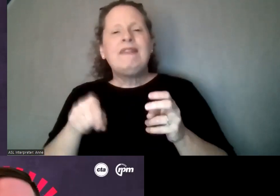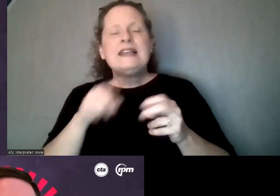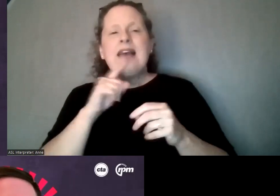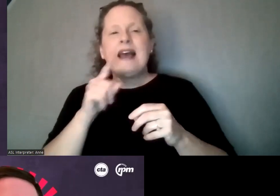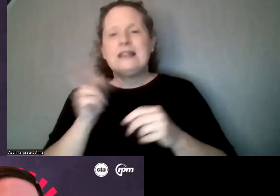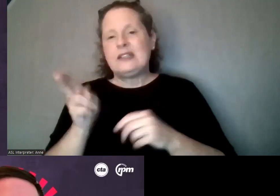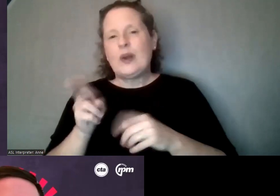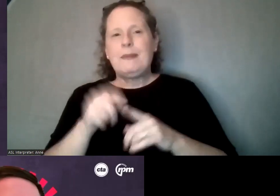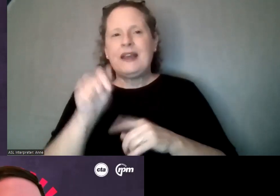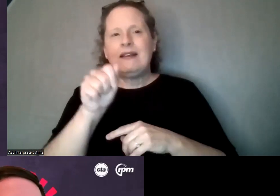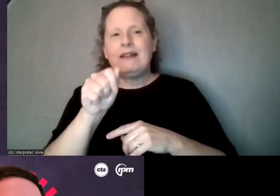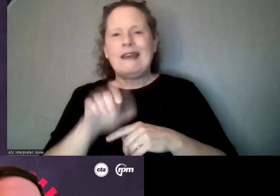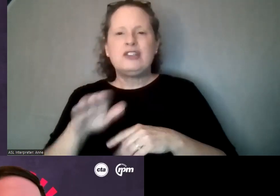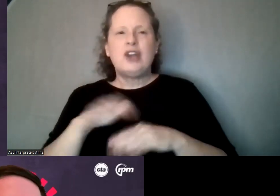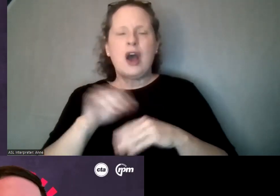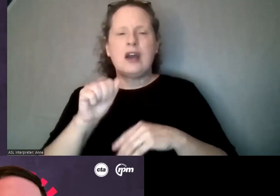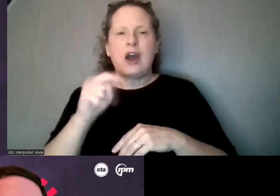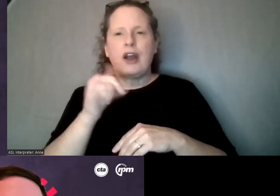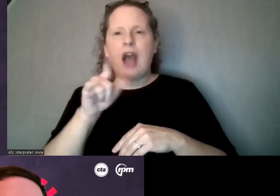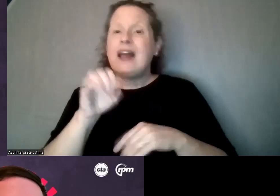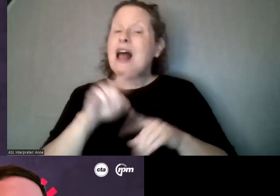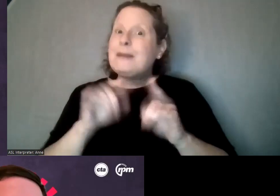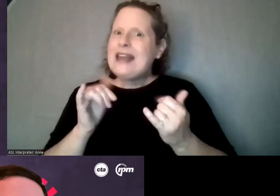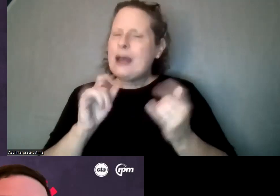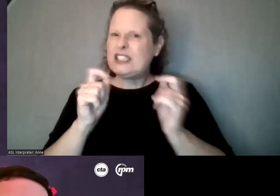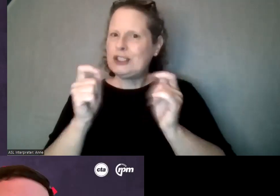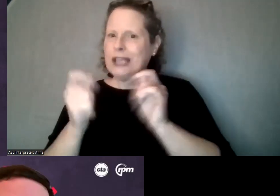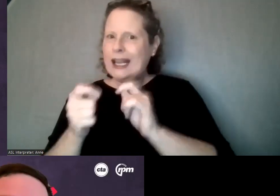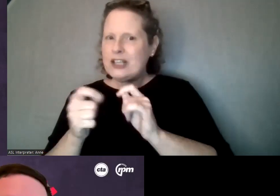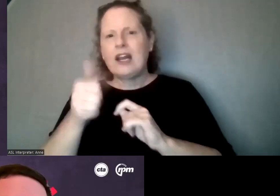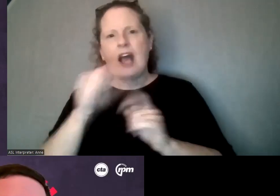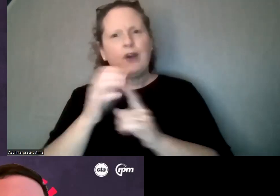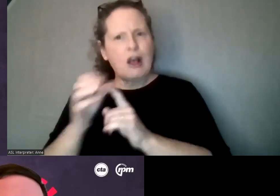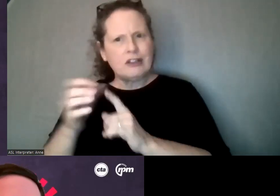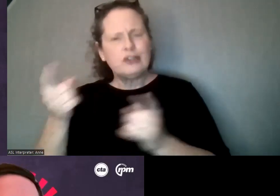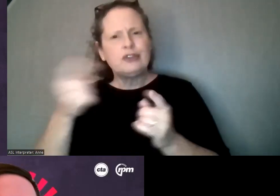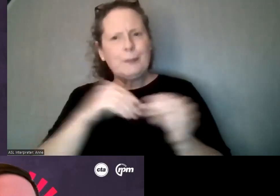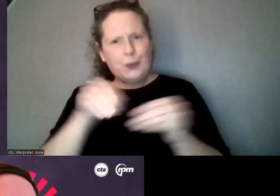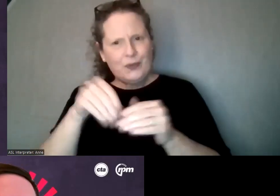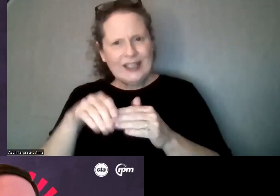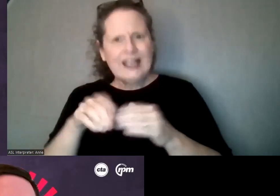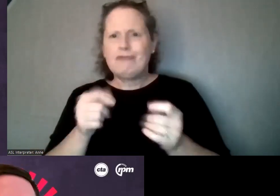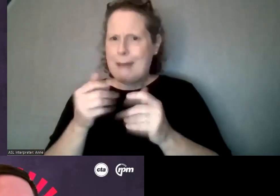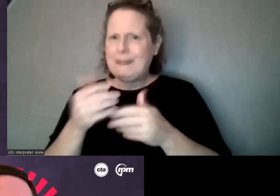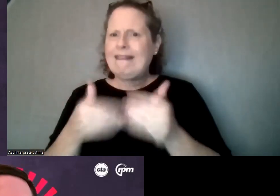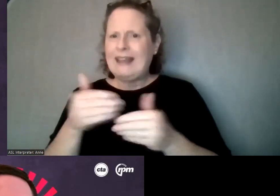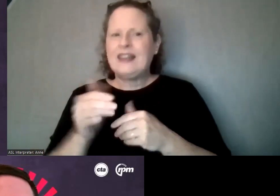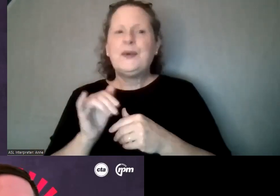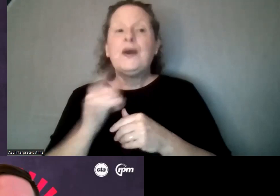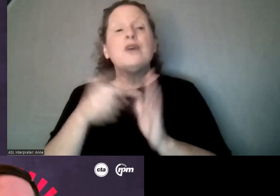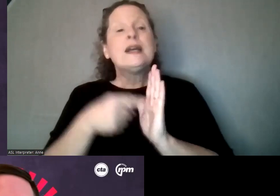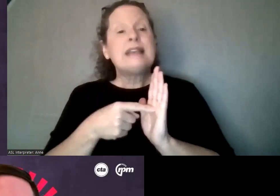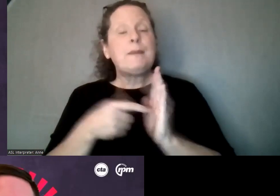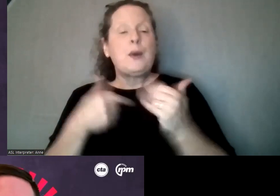Argyle Street is changing and bringing in other cultures at a rapid rate. Excuse me. For example, there are